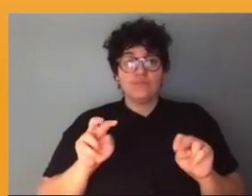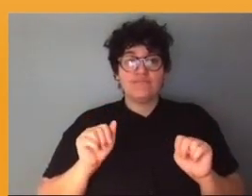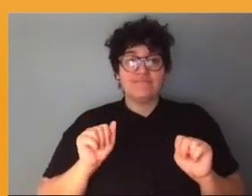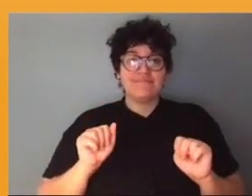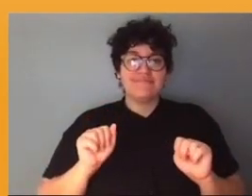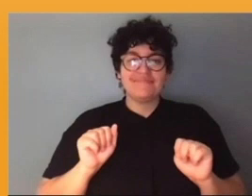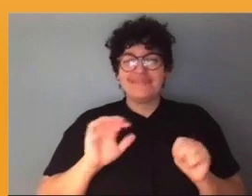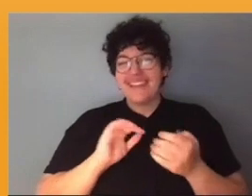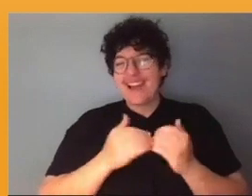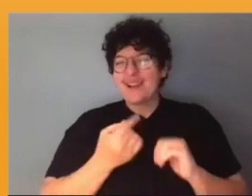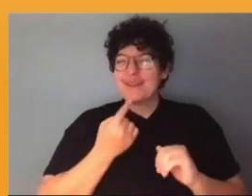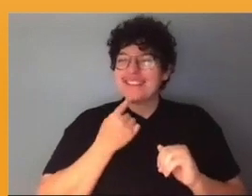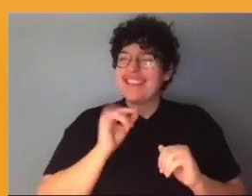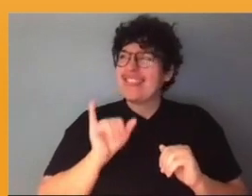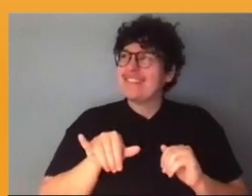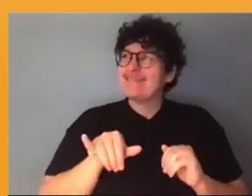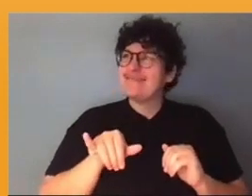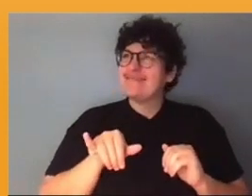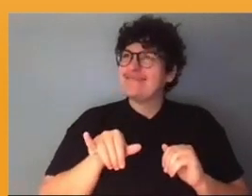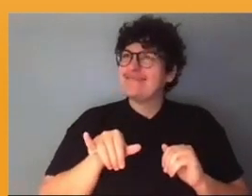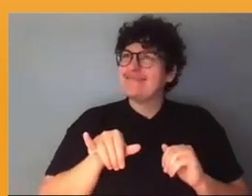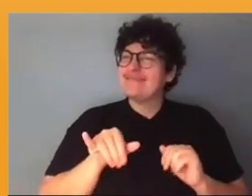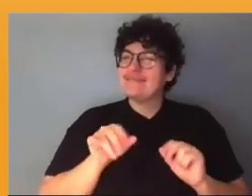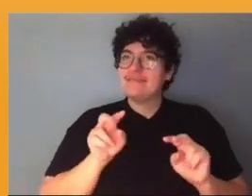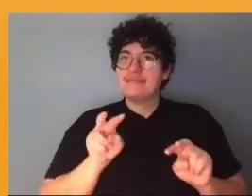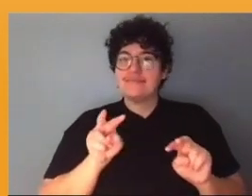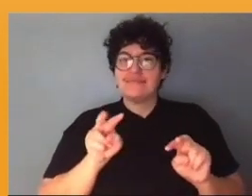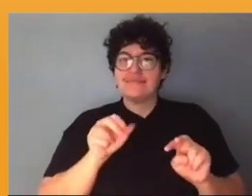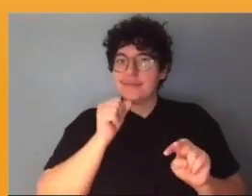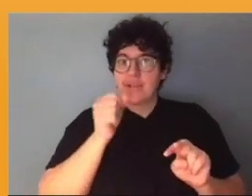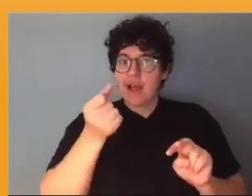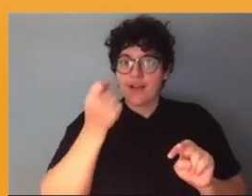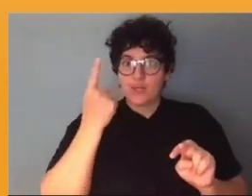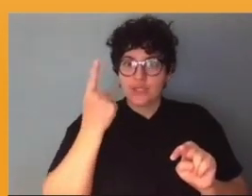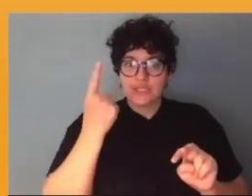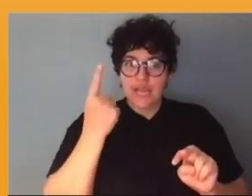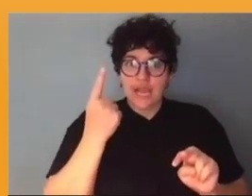how do I say, understand that, you know, we are using